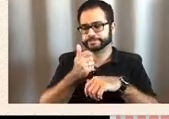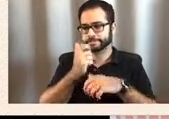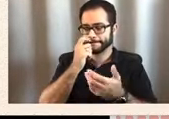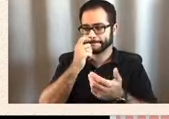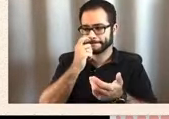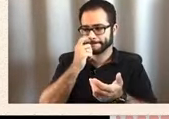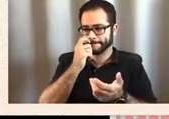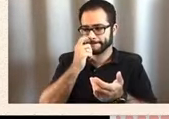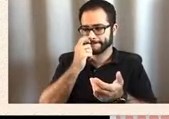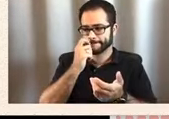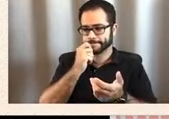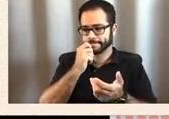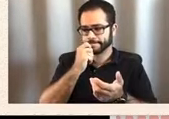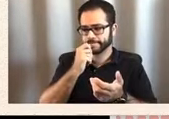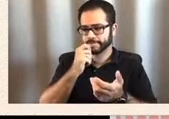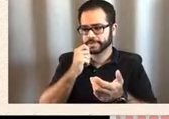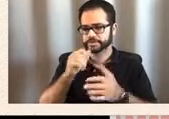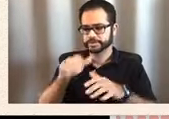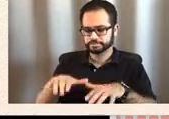taking the advancement to why,